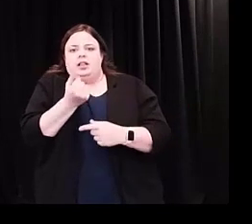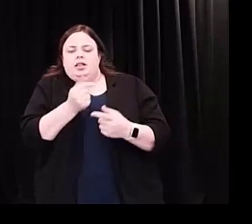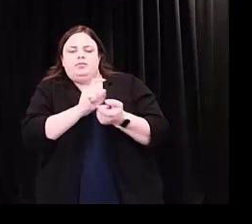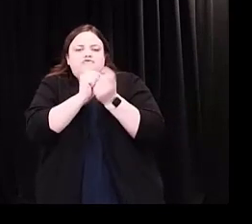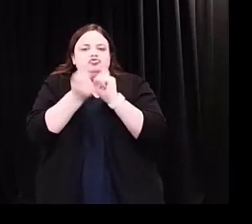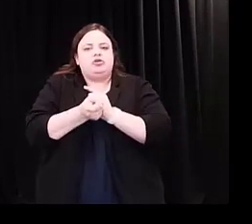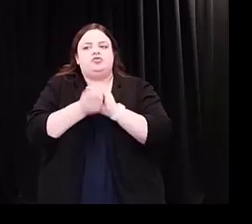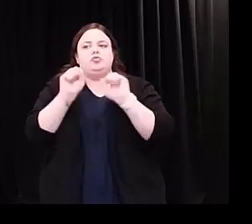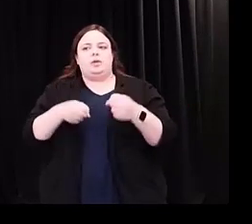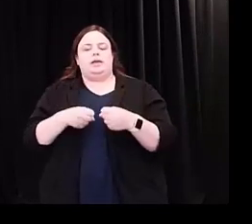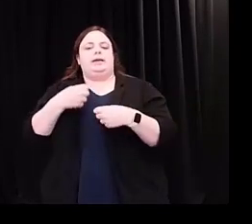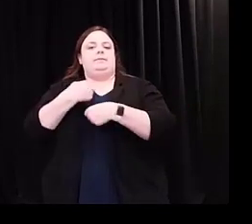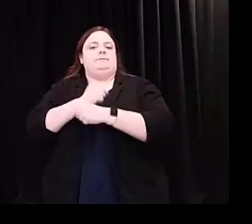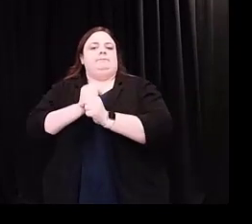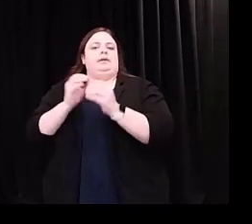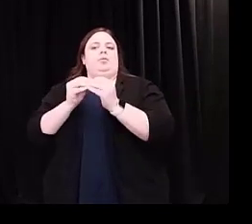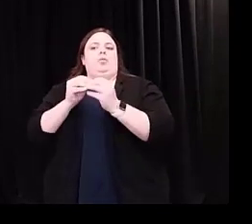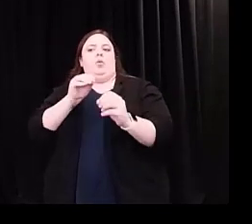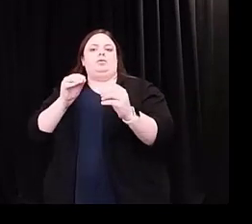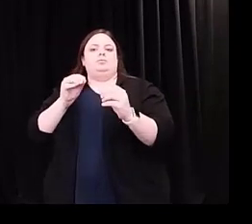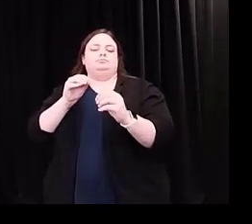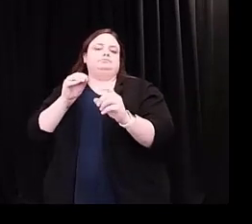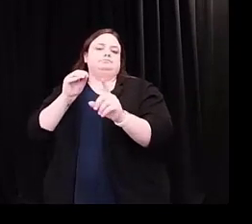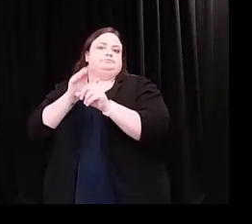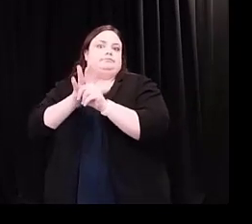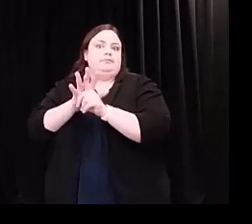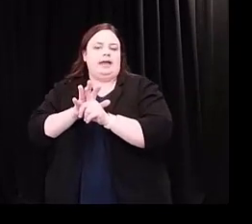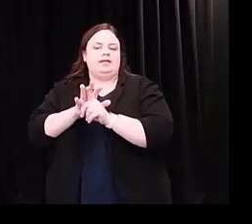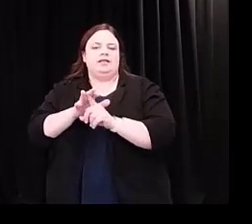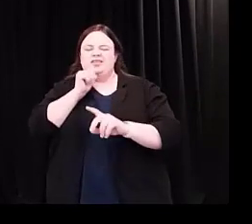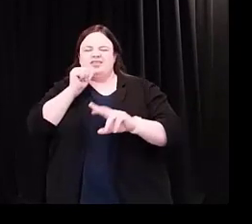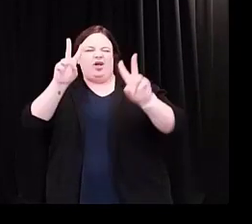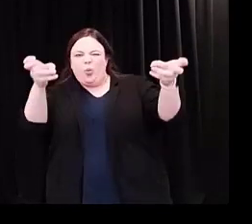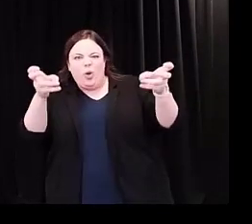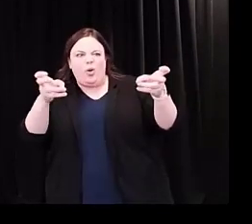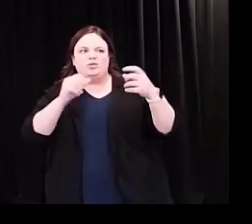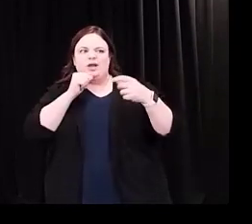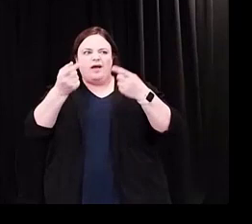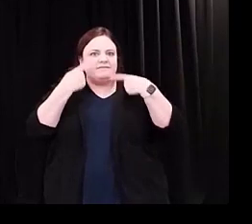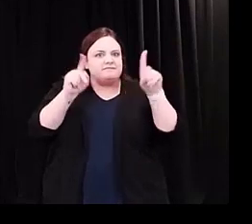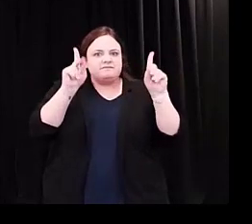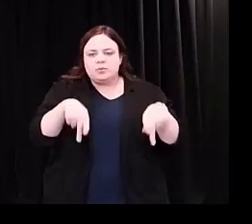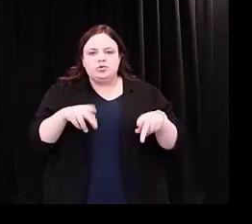big impact. That's not a quote. I said that, so that's not anybody famous.